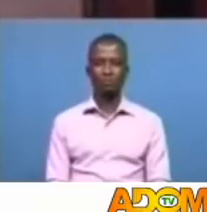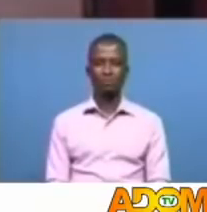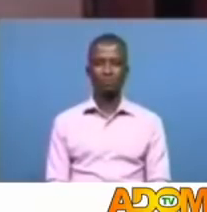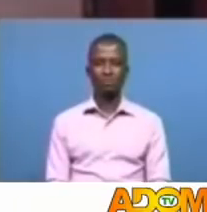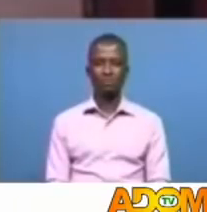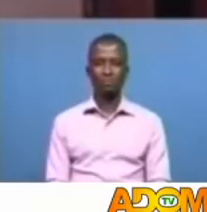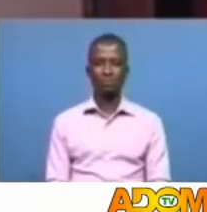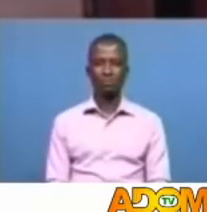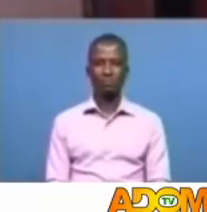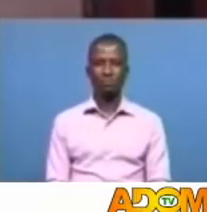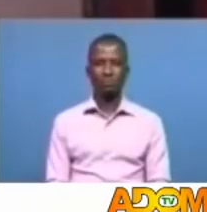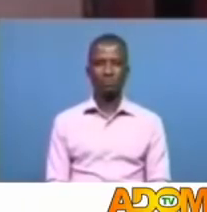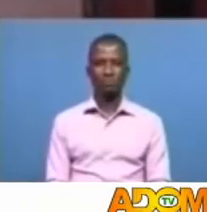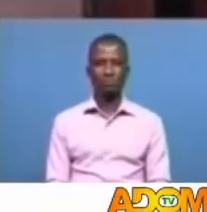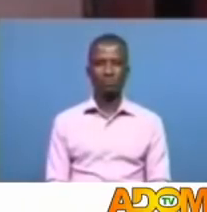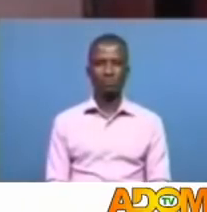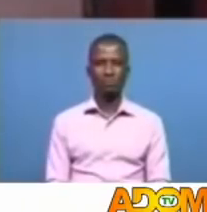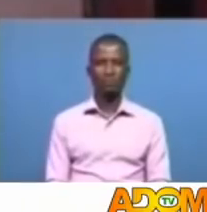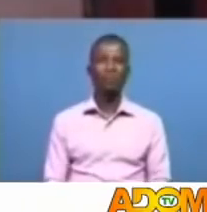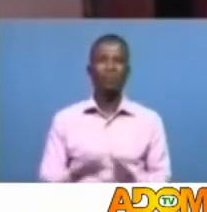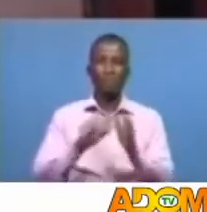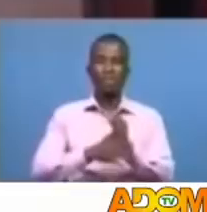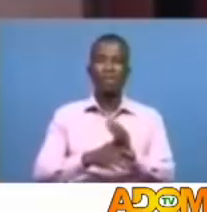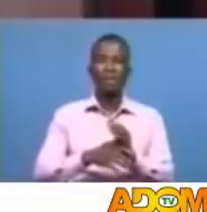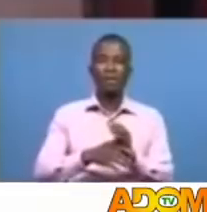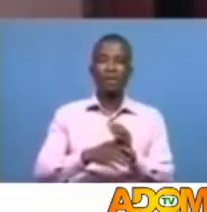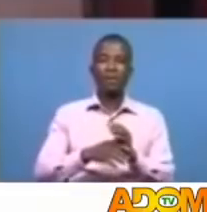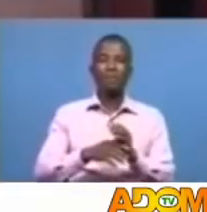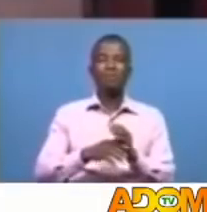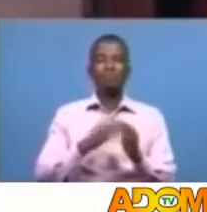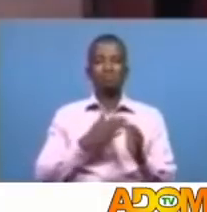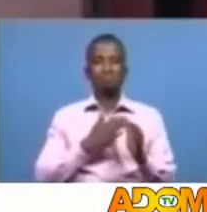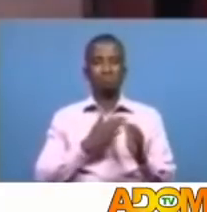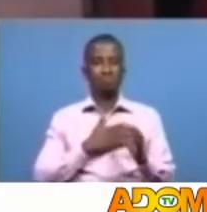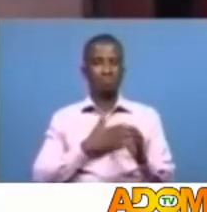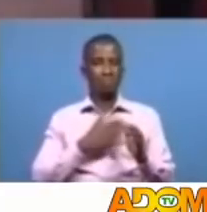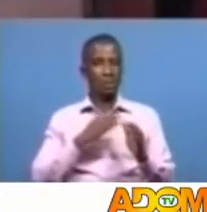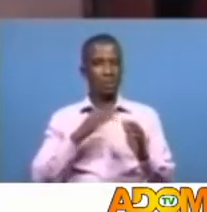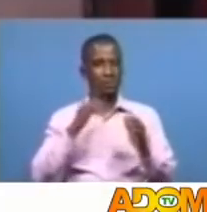My lords, in my respectful view,